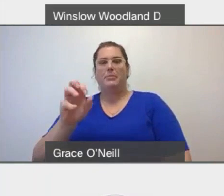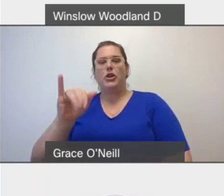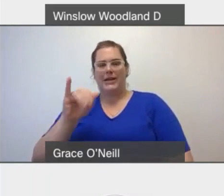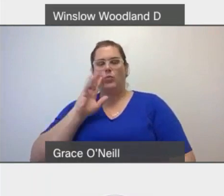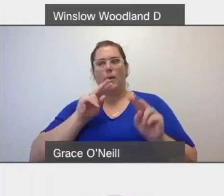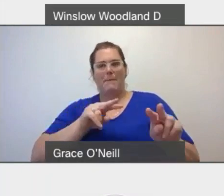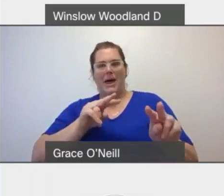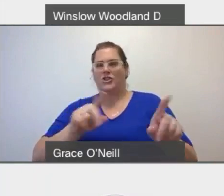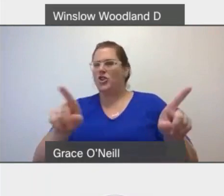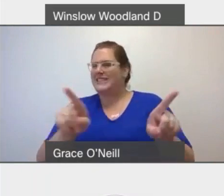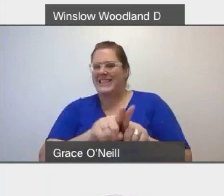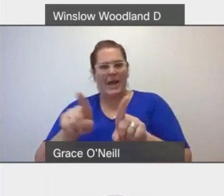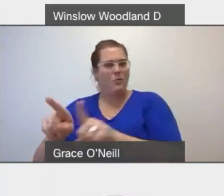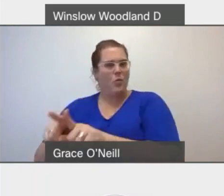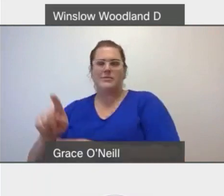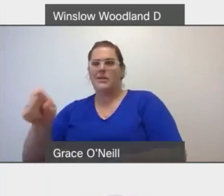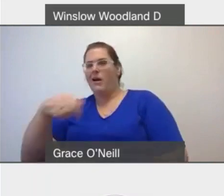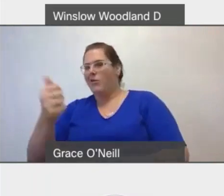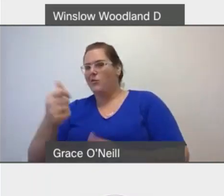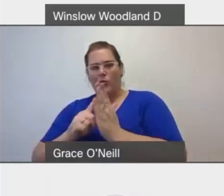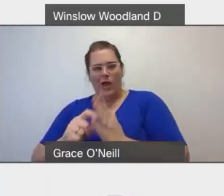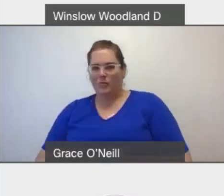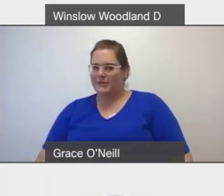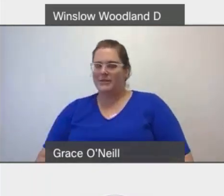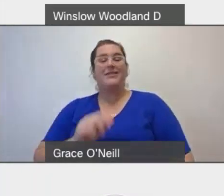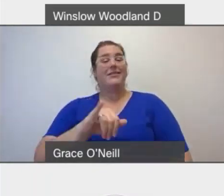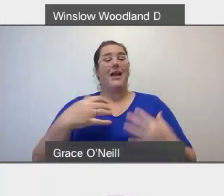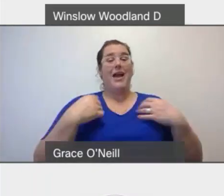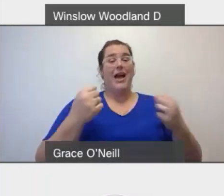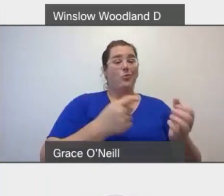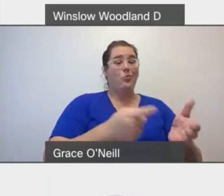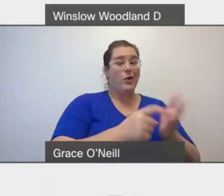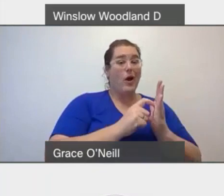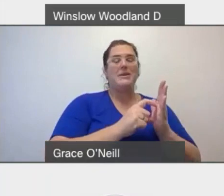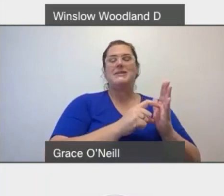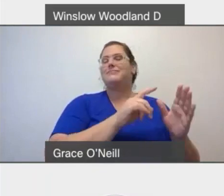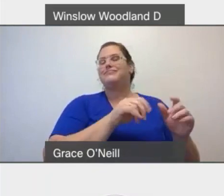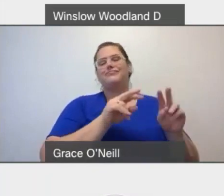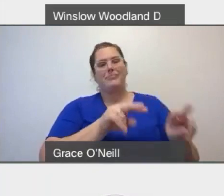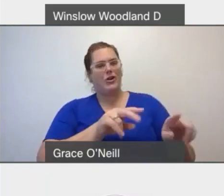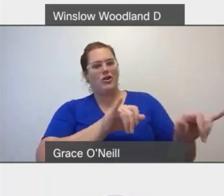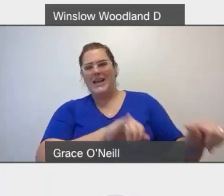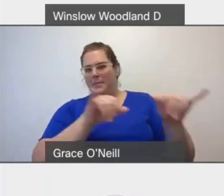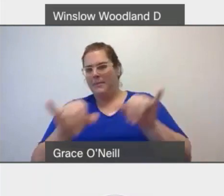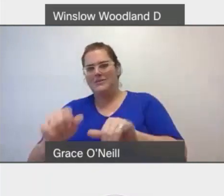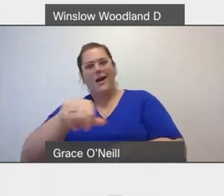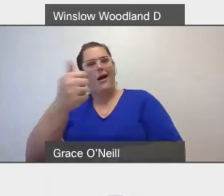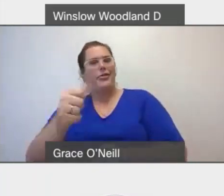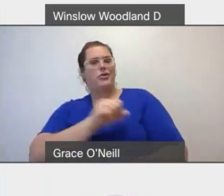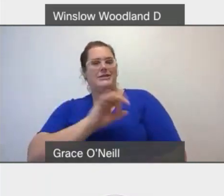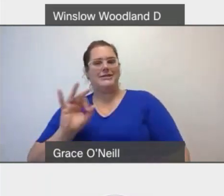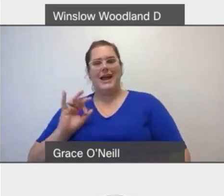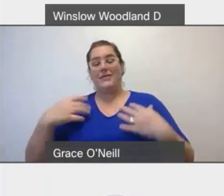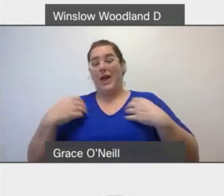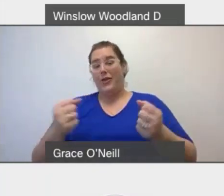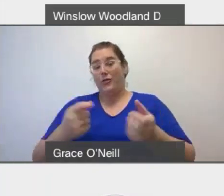way. So, this is a health requirement that's monitored in the same way as other qualifications for staff are monitored, like